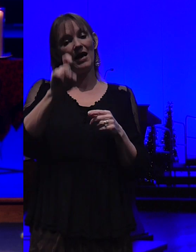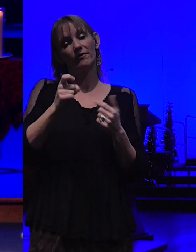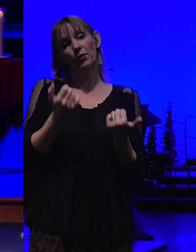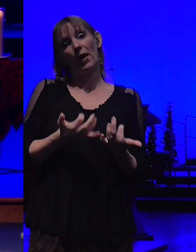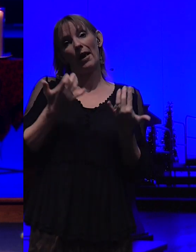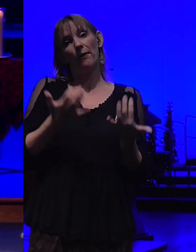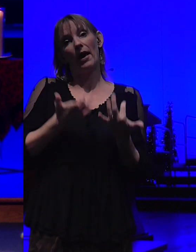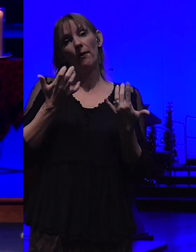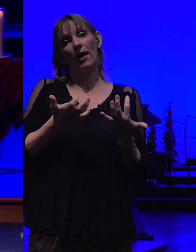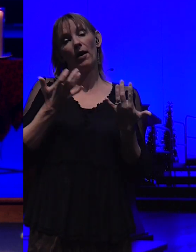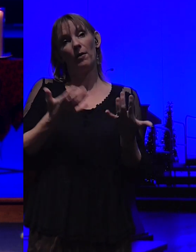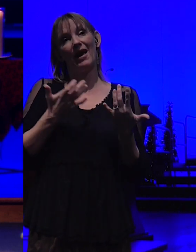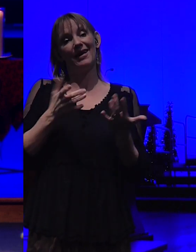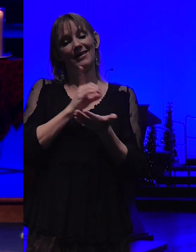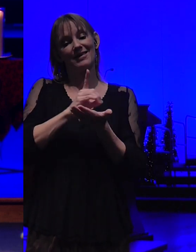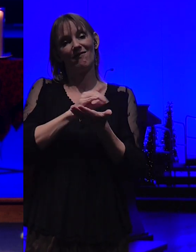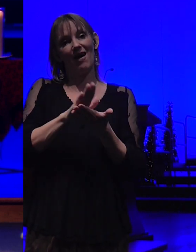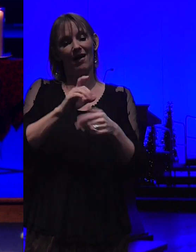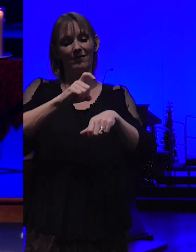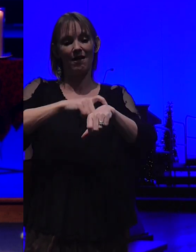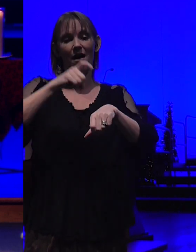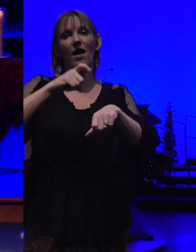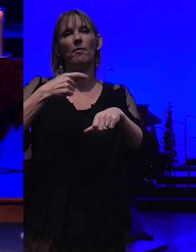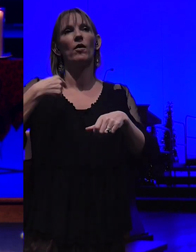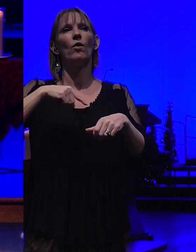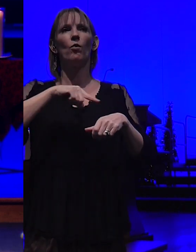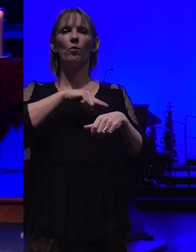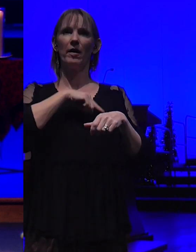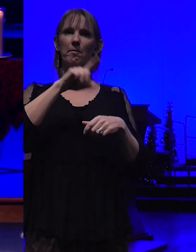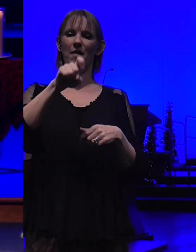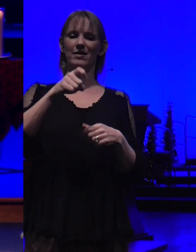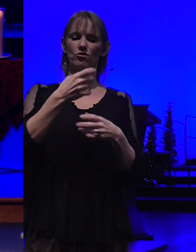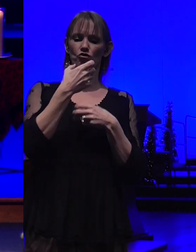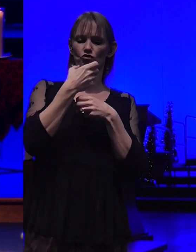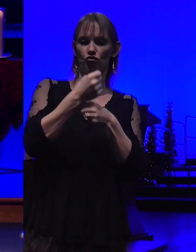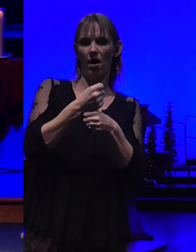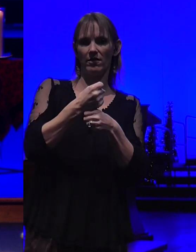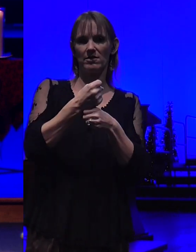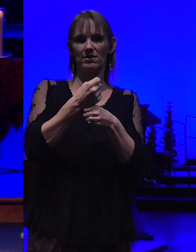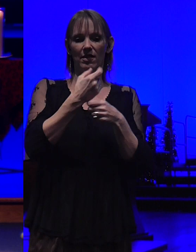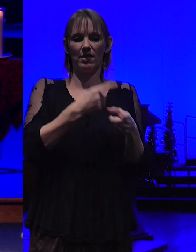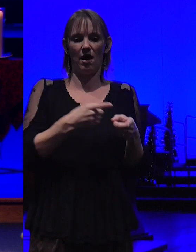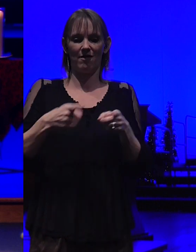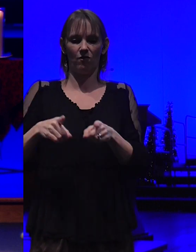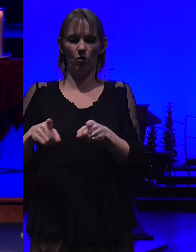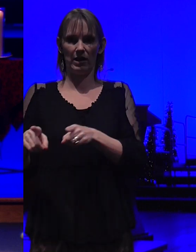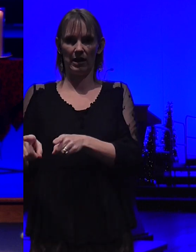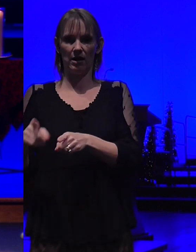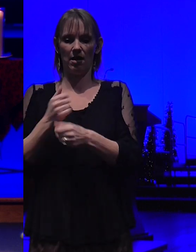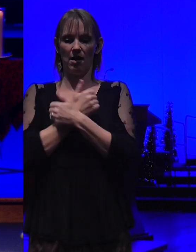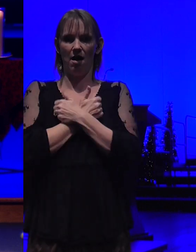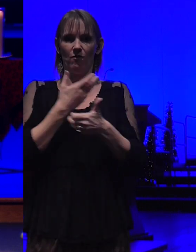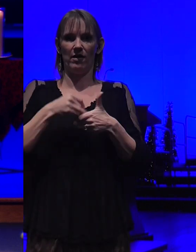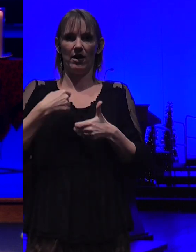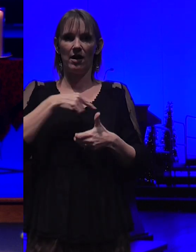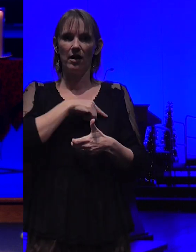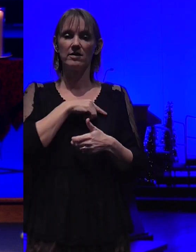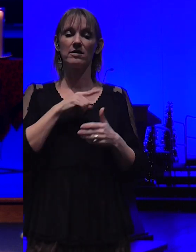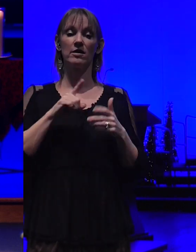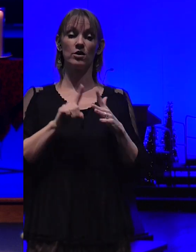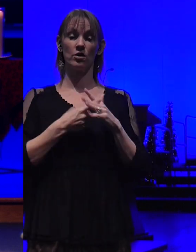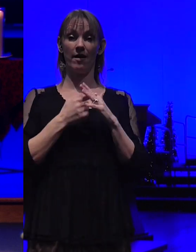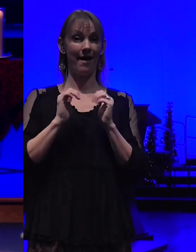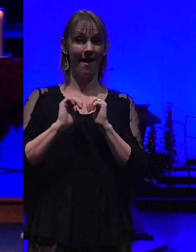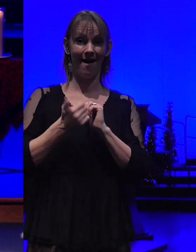order. You see, we are called to trust this unfolding love within us. And we begin it